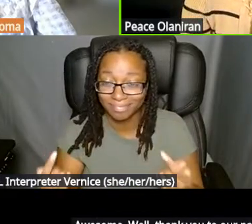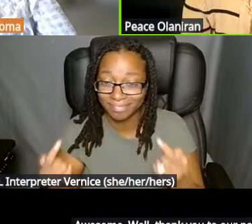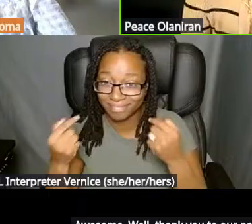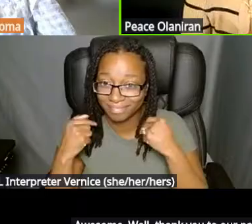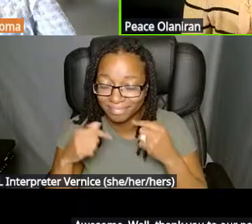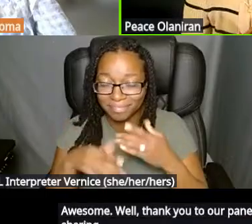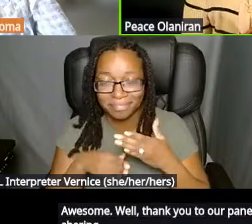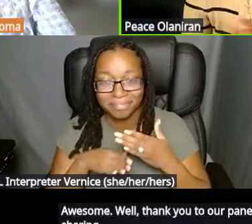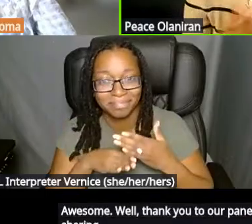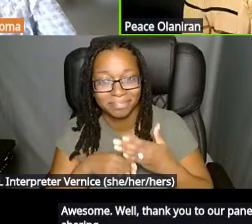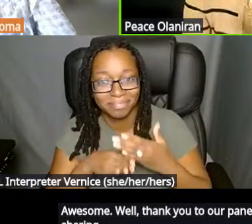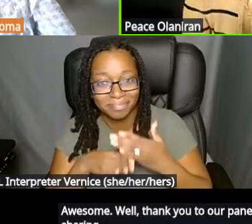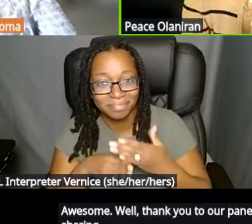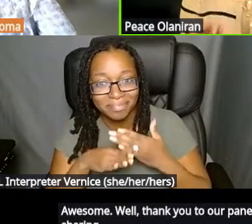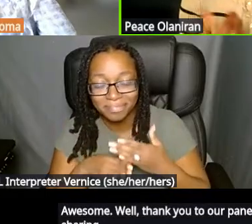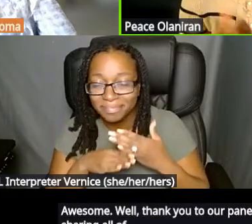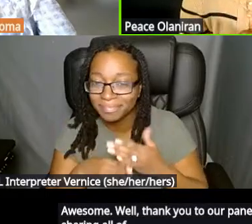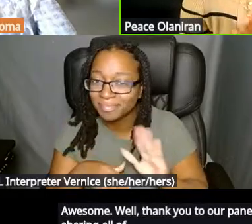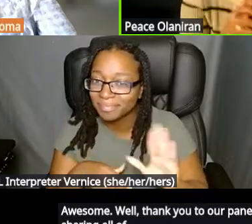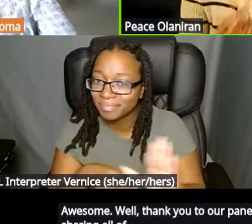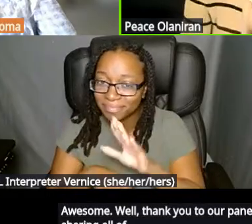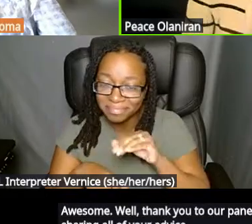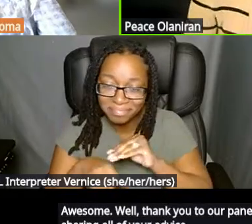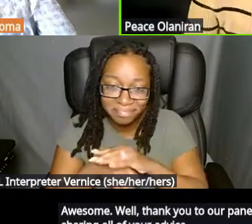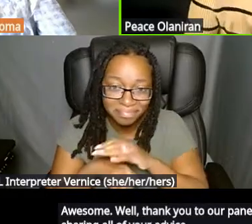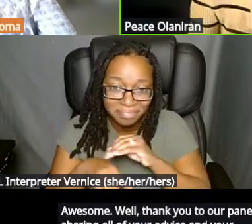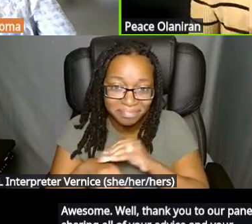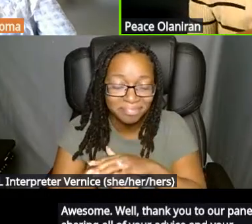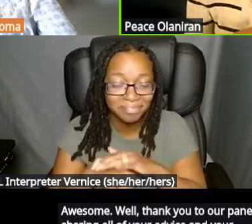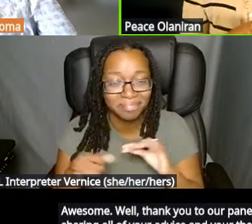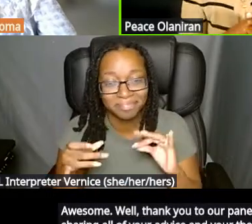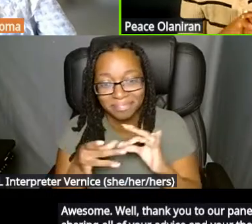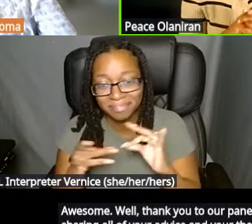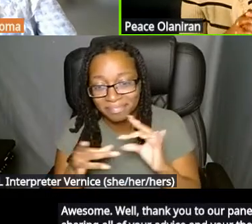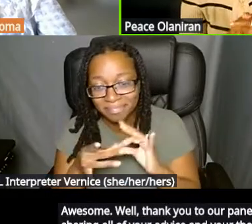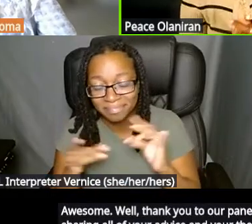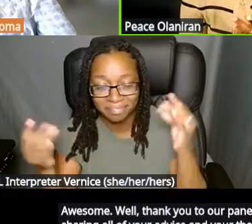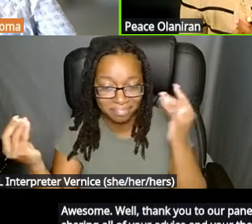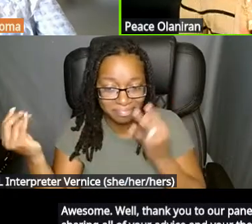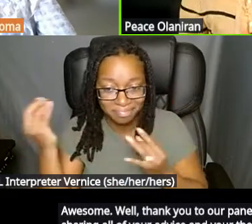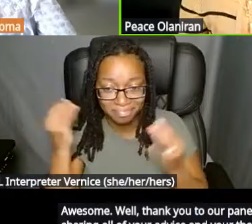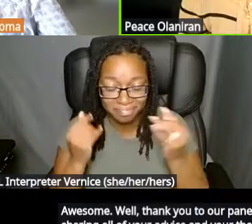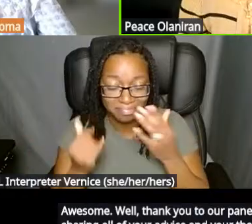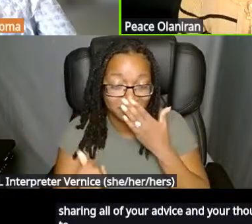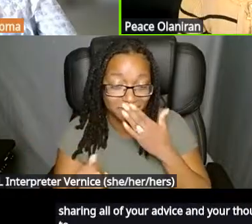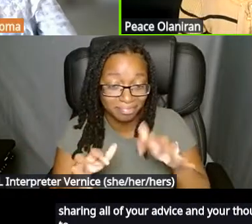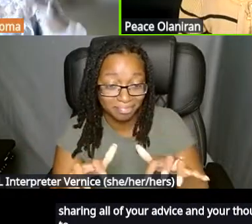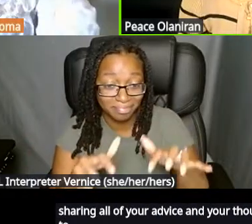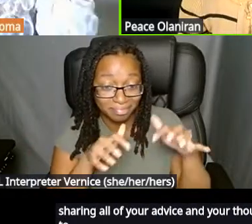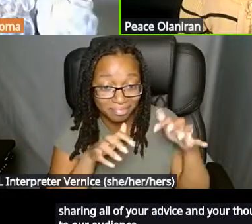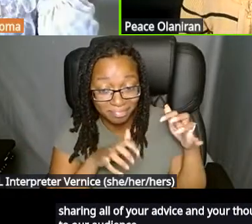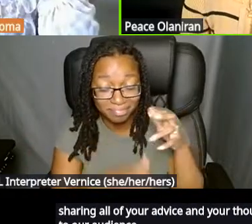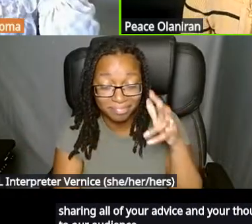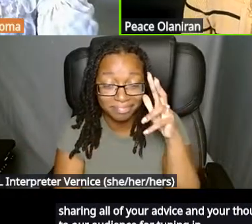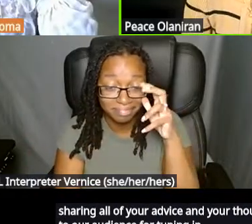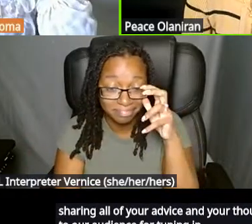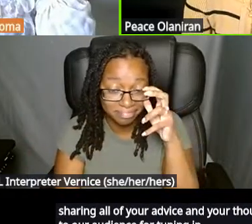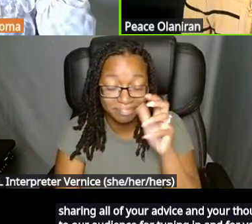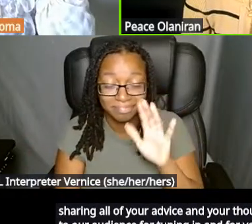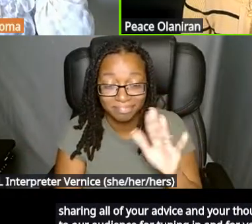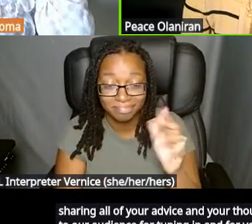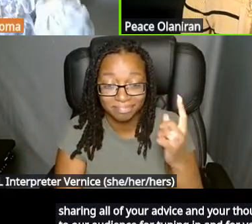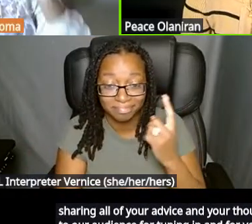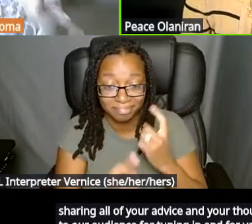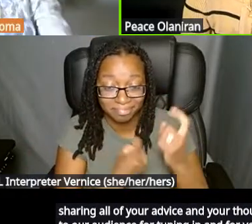sharing all of your advice and your thoughts on everything. And also thank you to our audience for tuning in and for your questions that